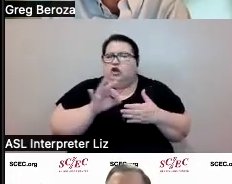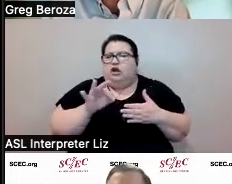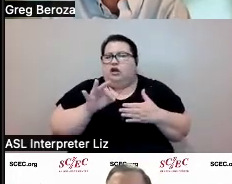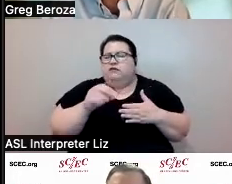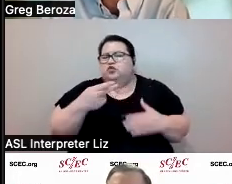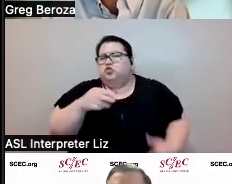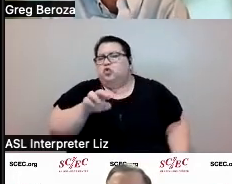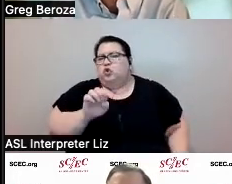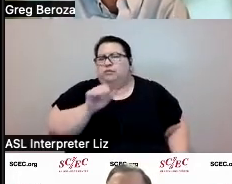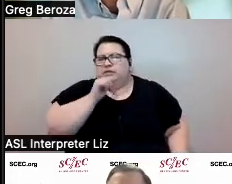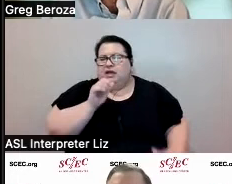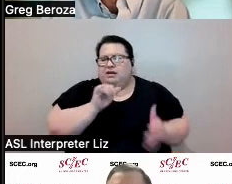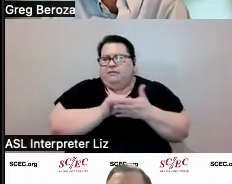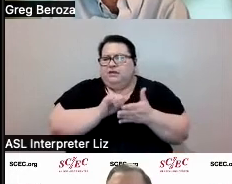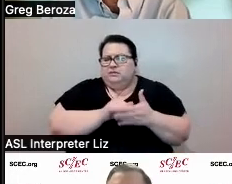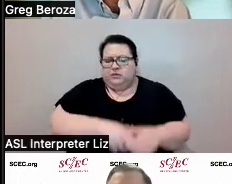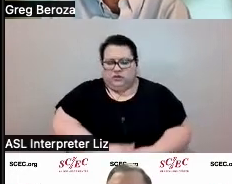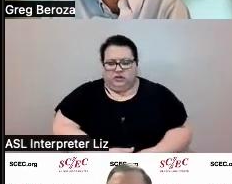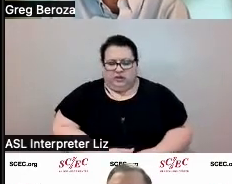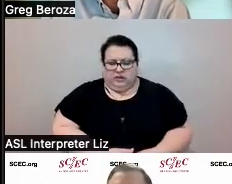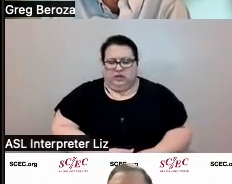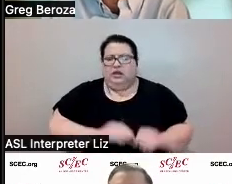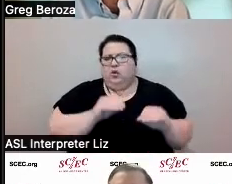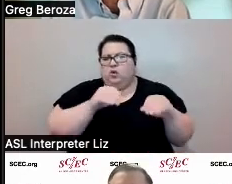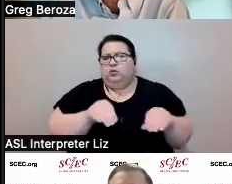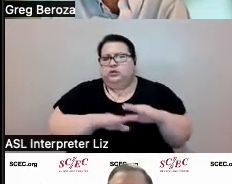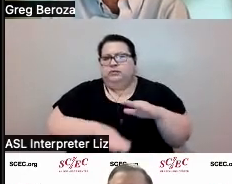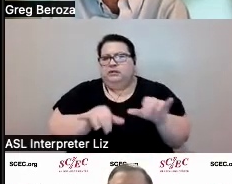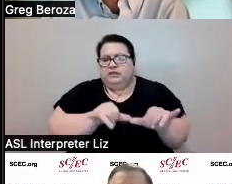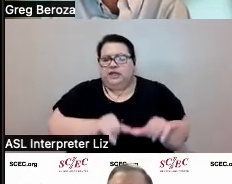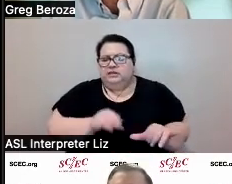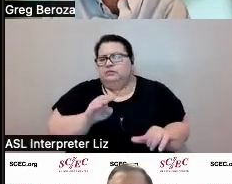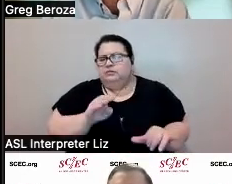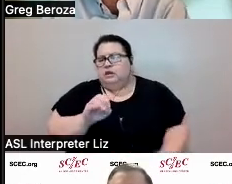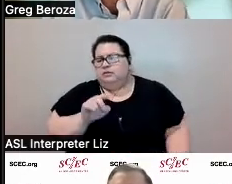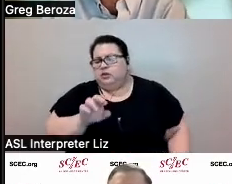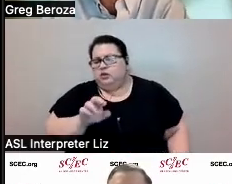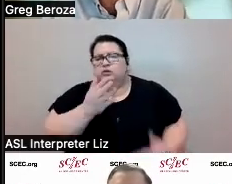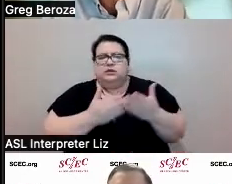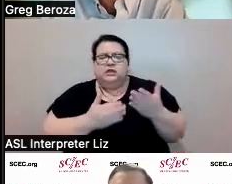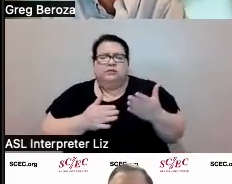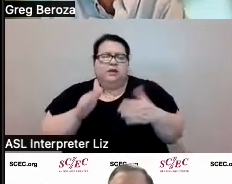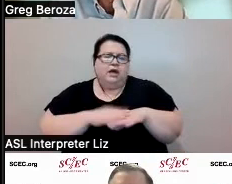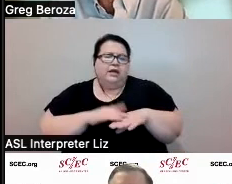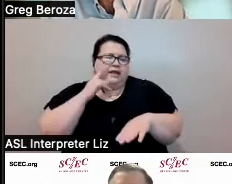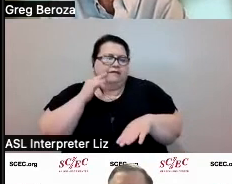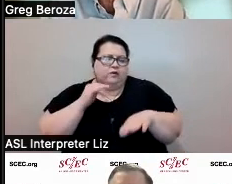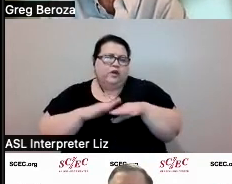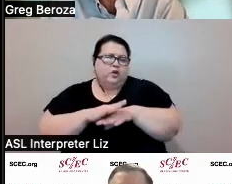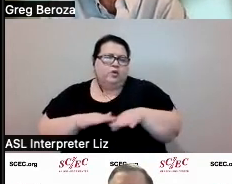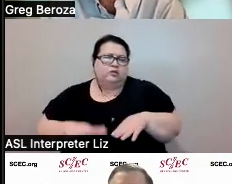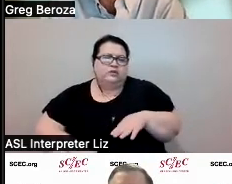not impossible. There are so-called ocean bottom seismometers, including some off the California coast. And